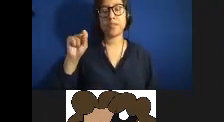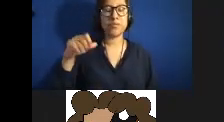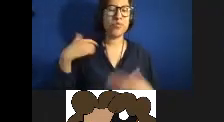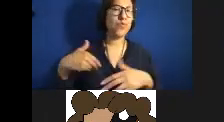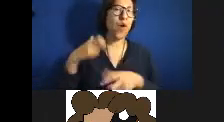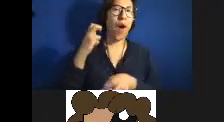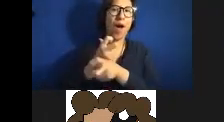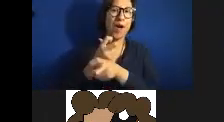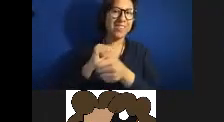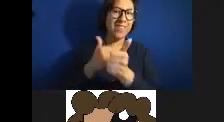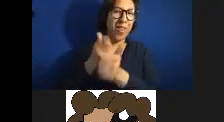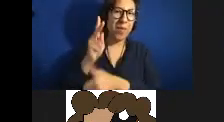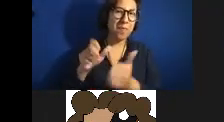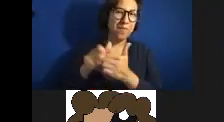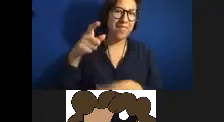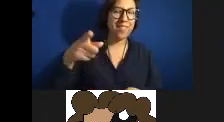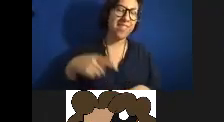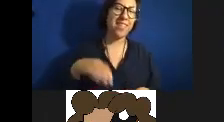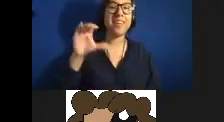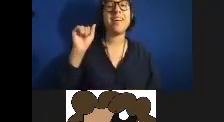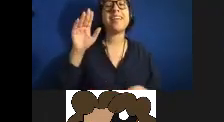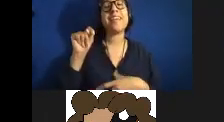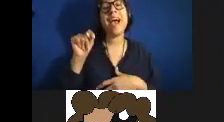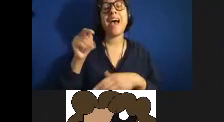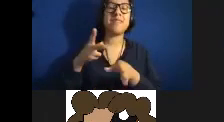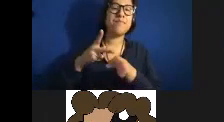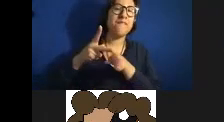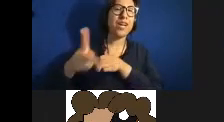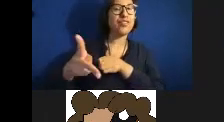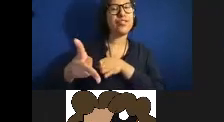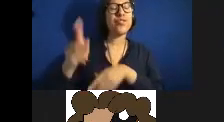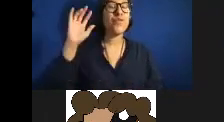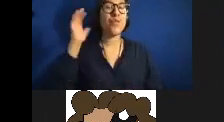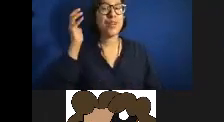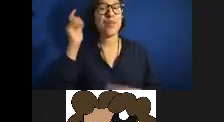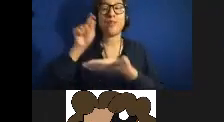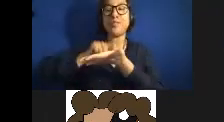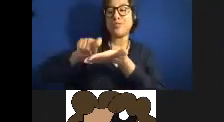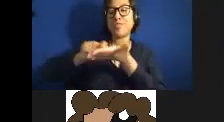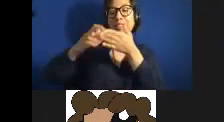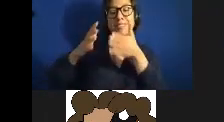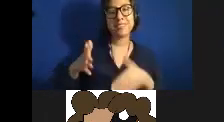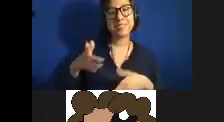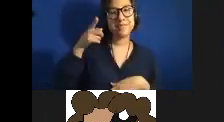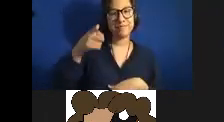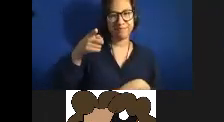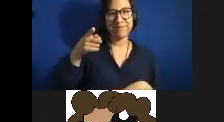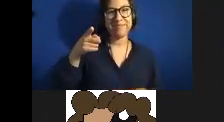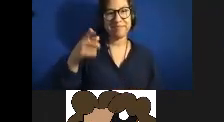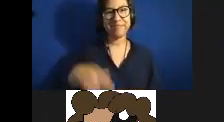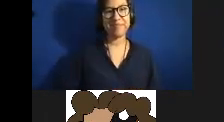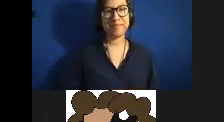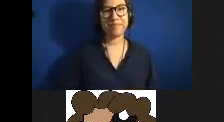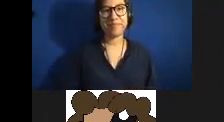follow. Kat is a professional radio journalist. And so, you know,